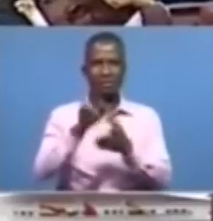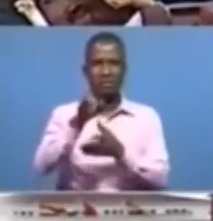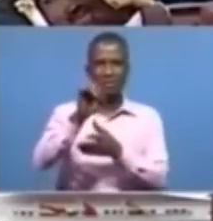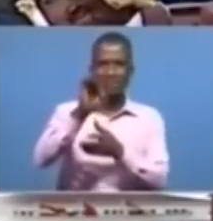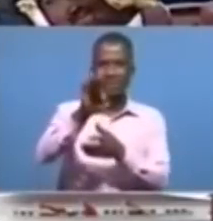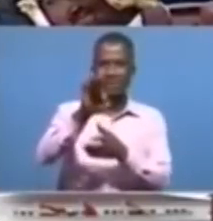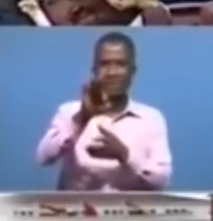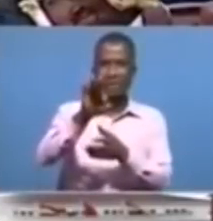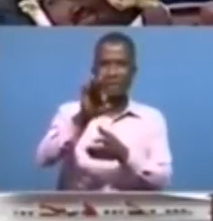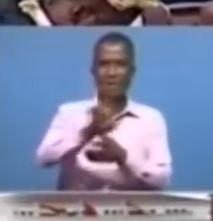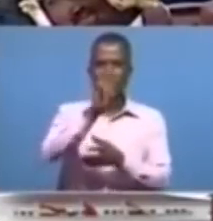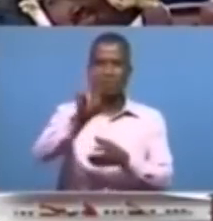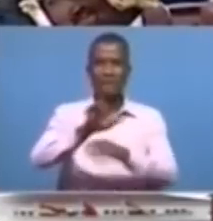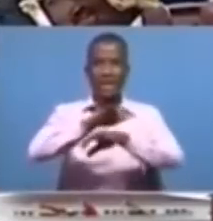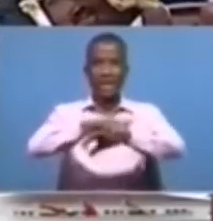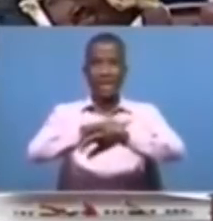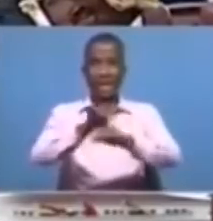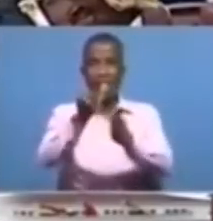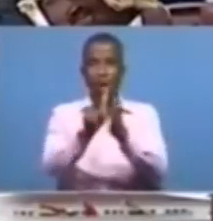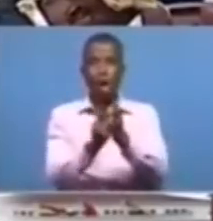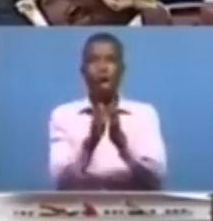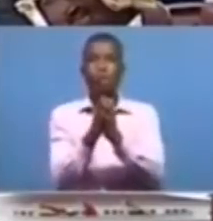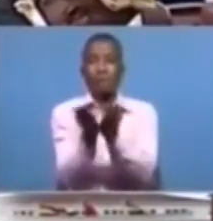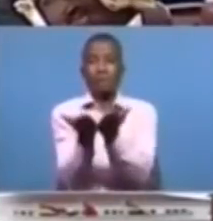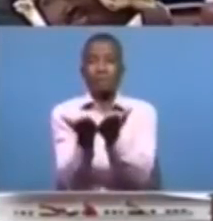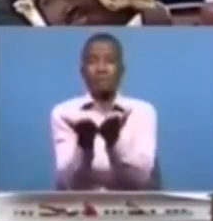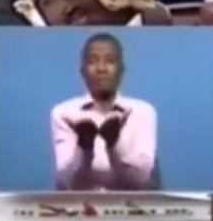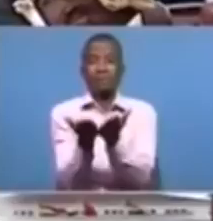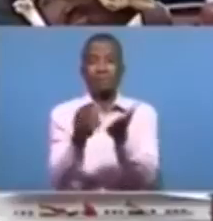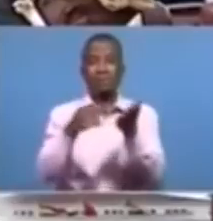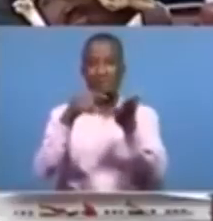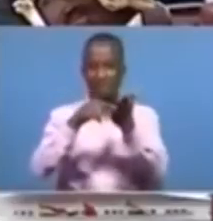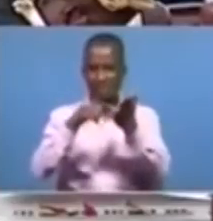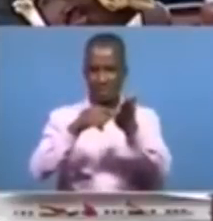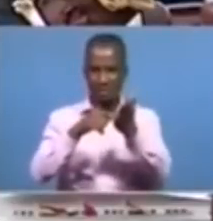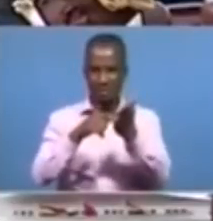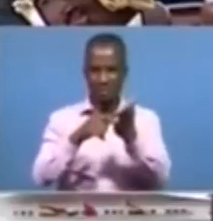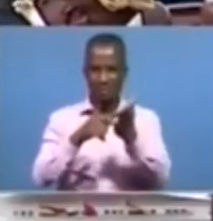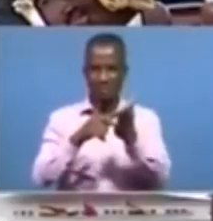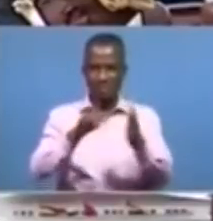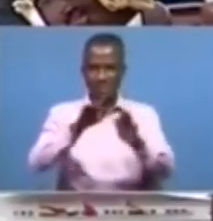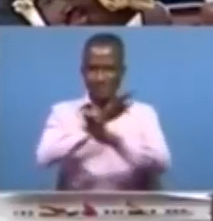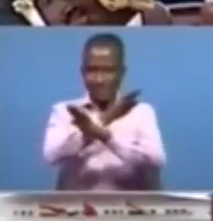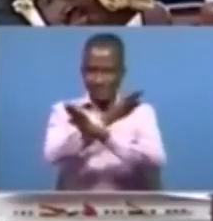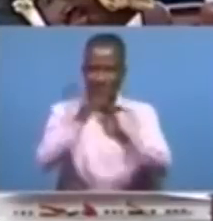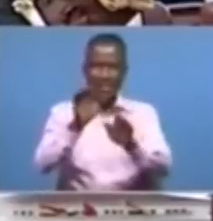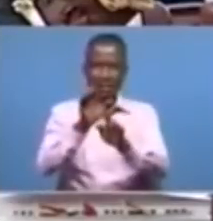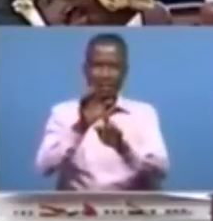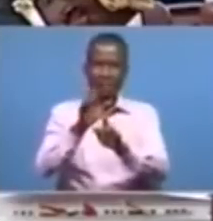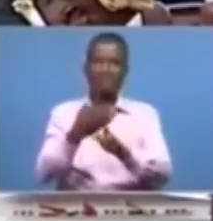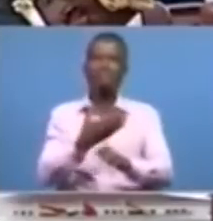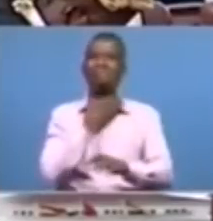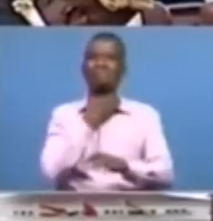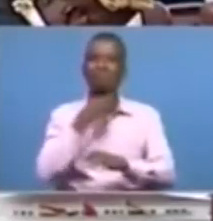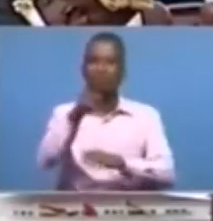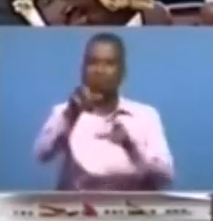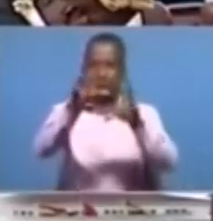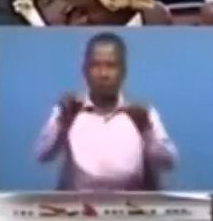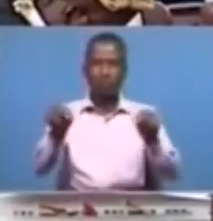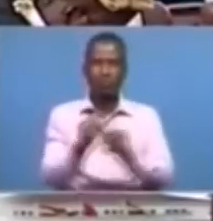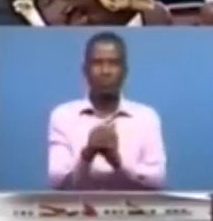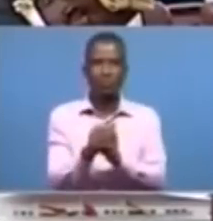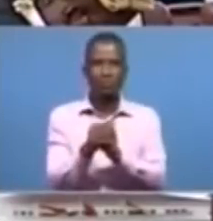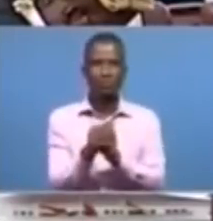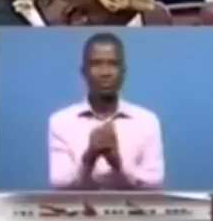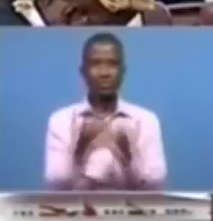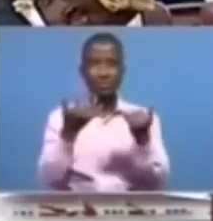an English law textbook, which is not what is binding on your lordships. That is why we